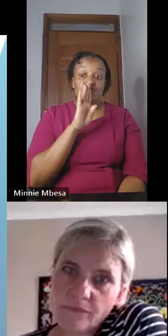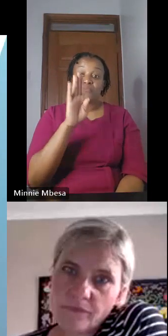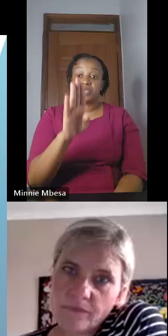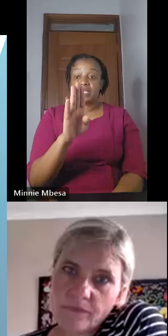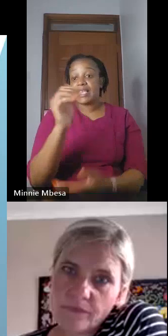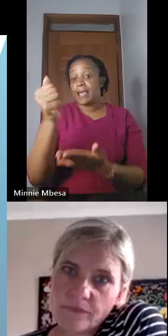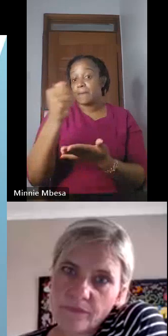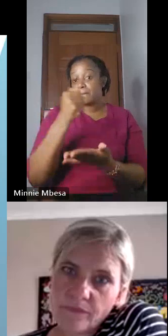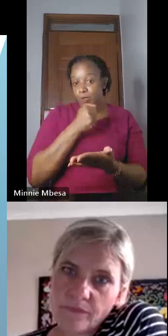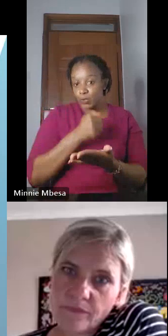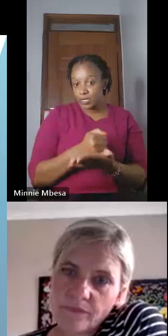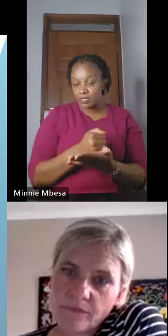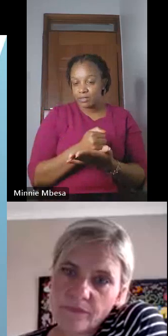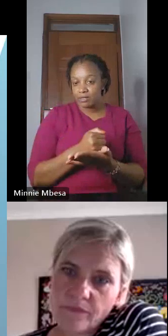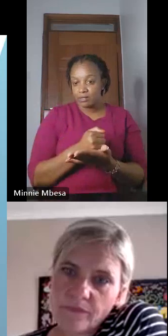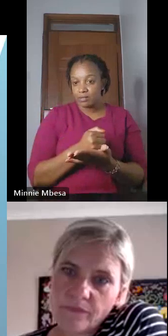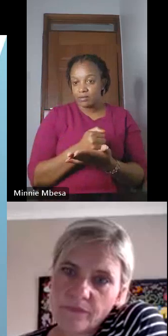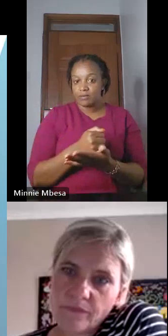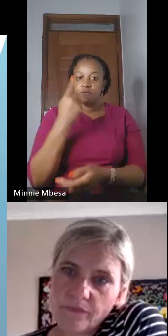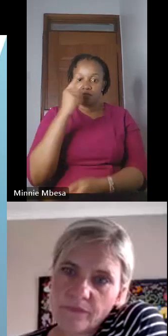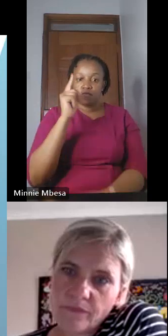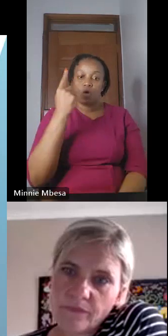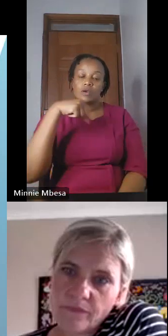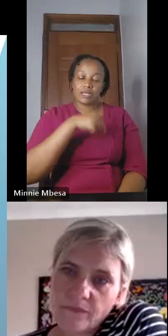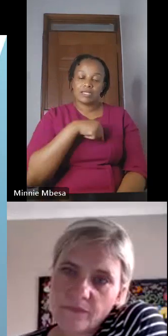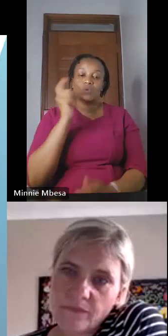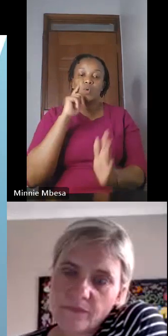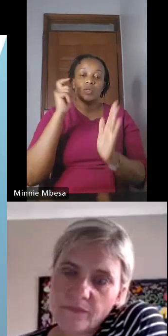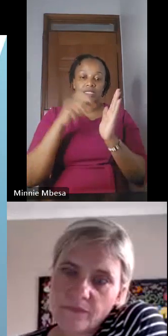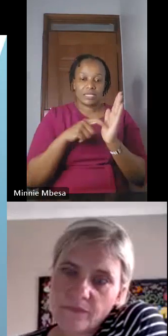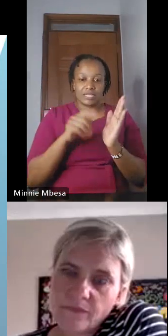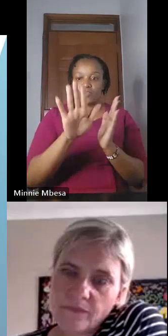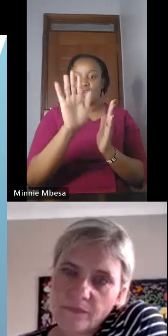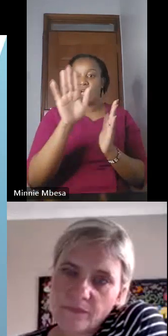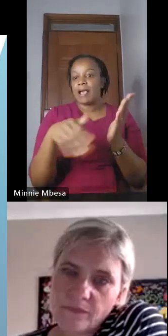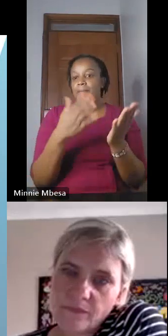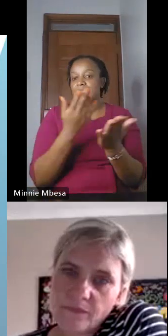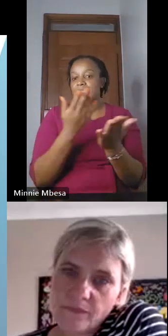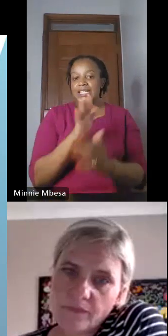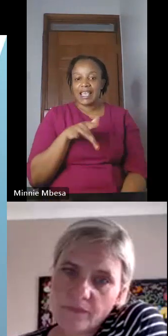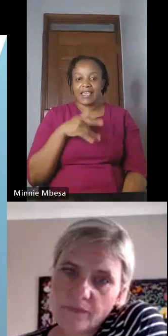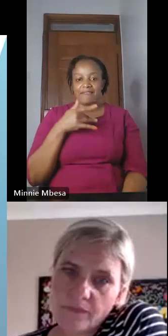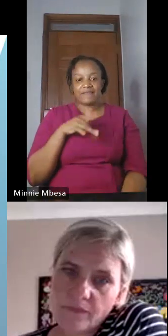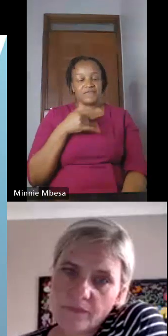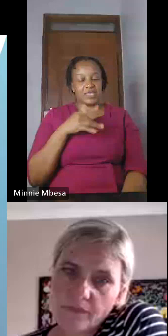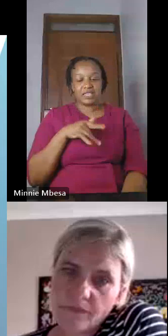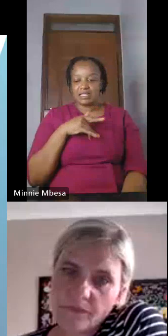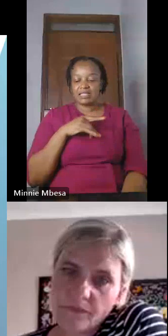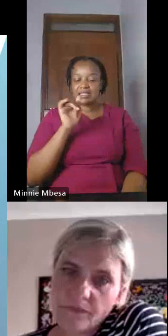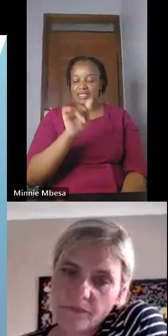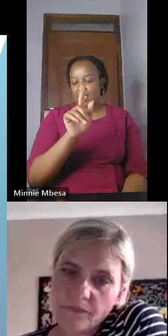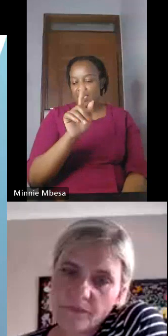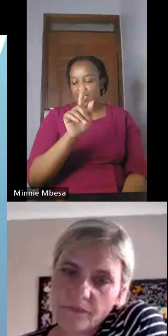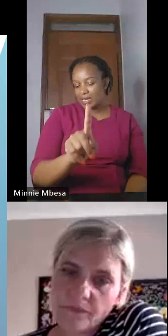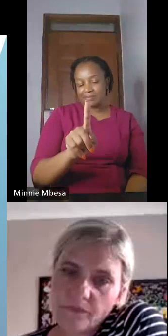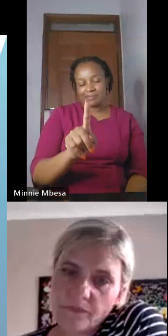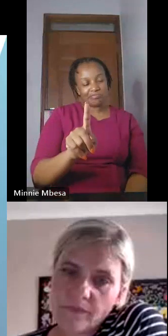order for us to consider application, I feel that one, it's a bit off for me, and